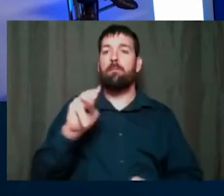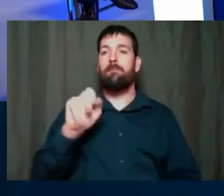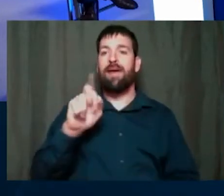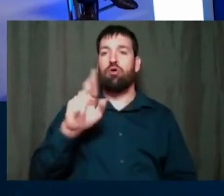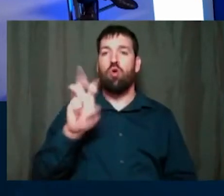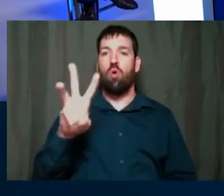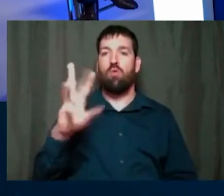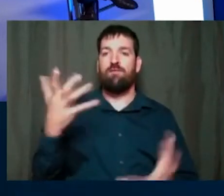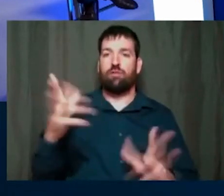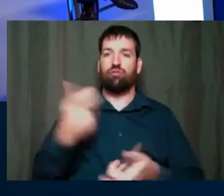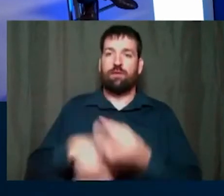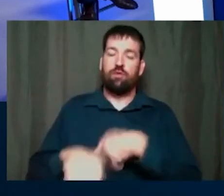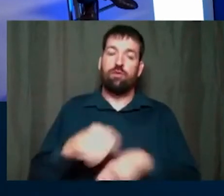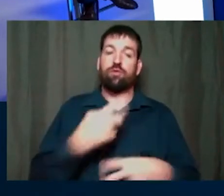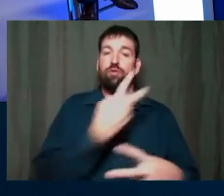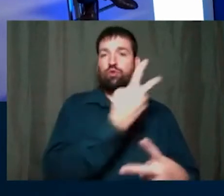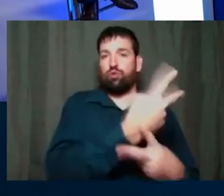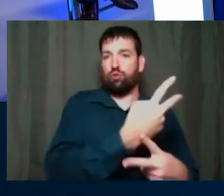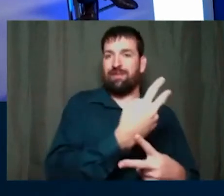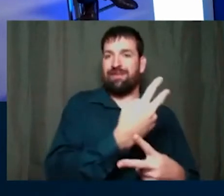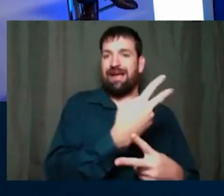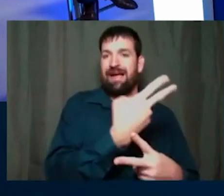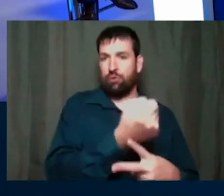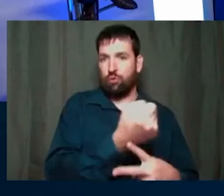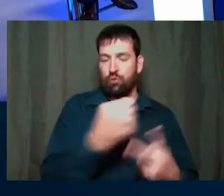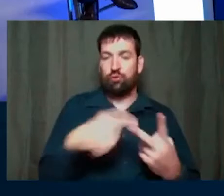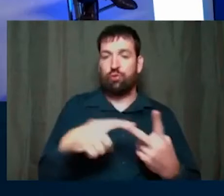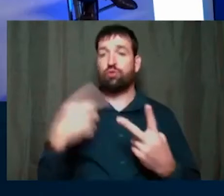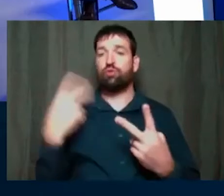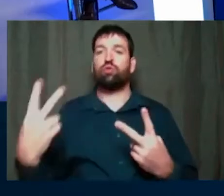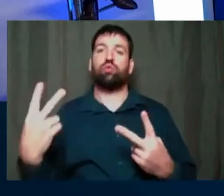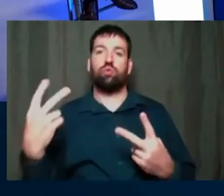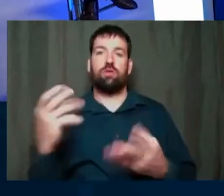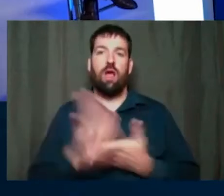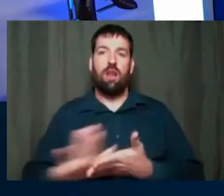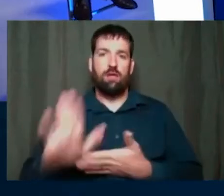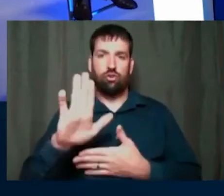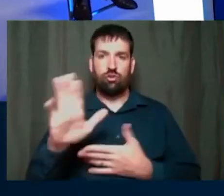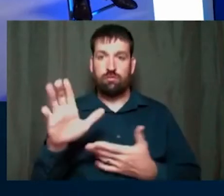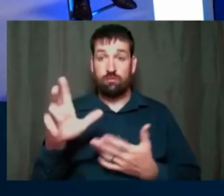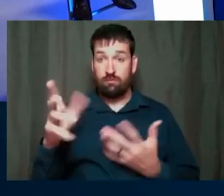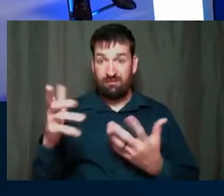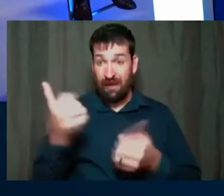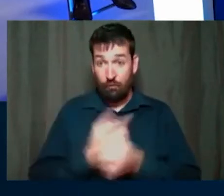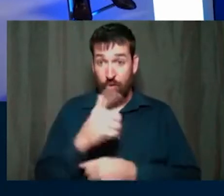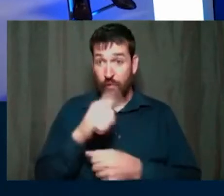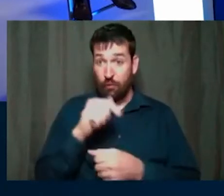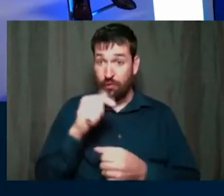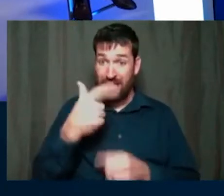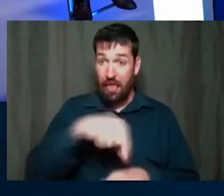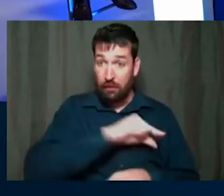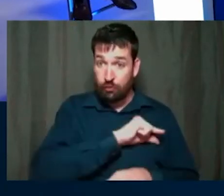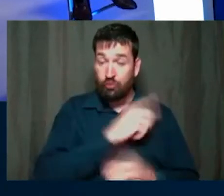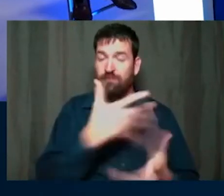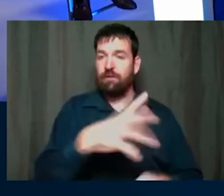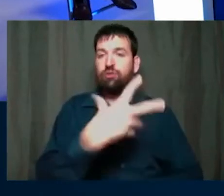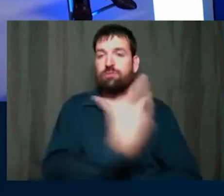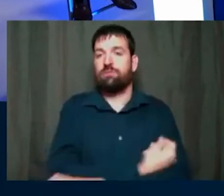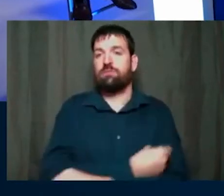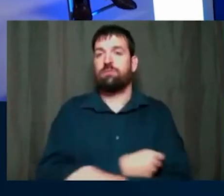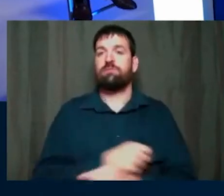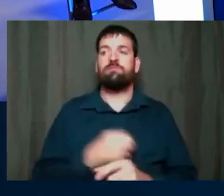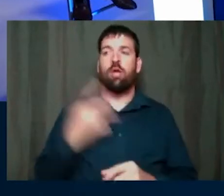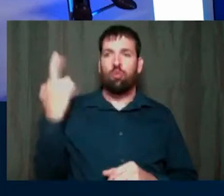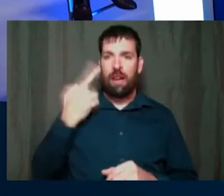2 in high school. Everybody's boosted, who's eligible, vaccinated. But she says, we have come to realize that we cannot rely